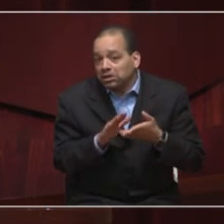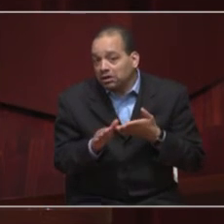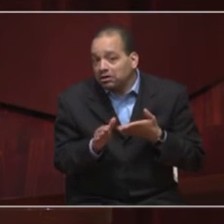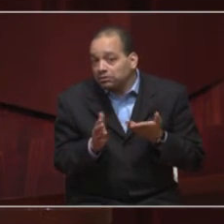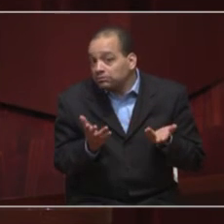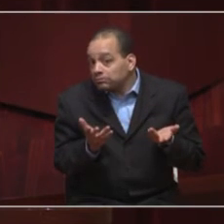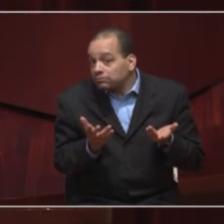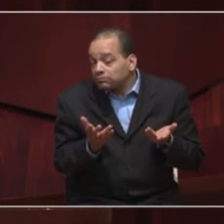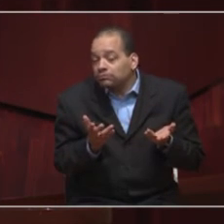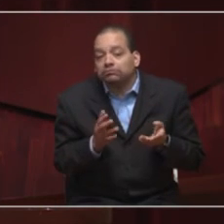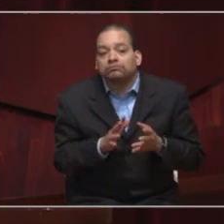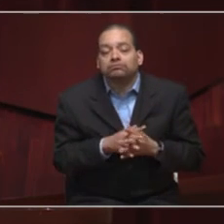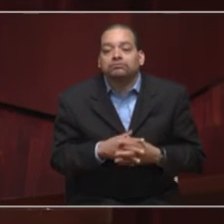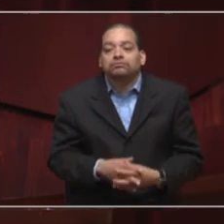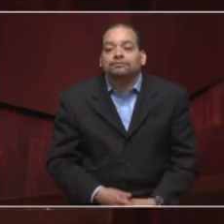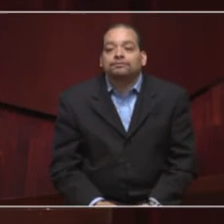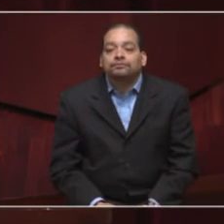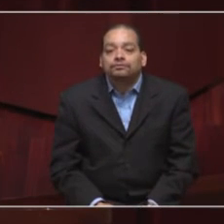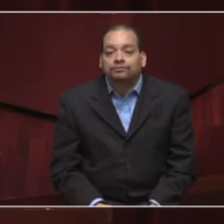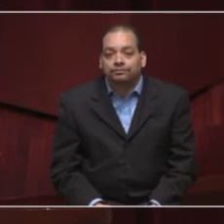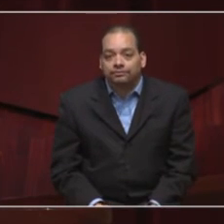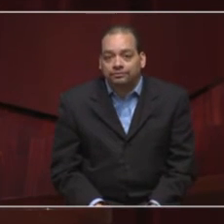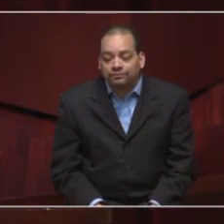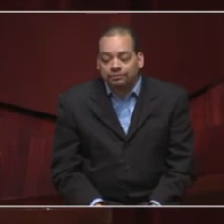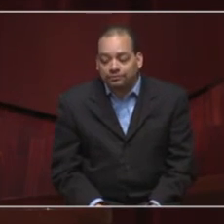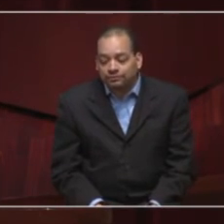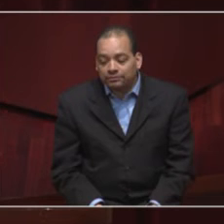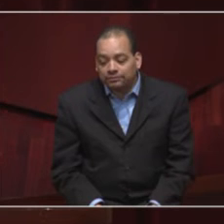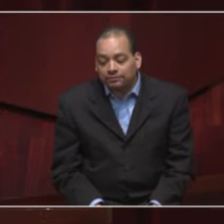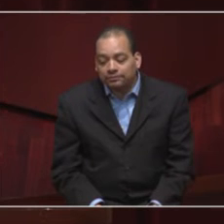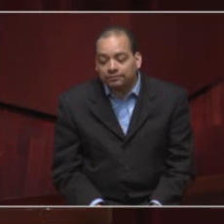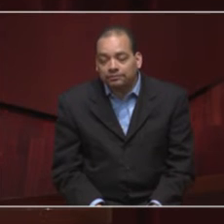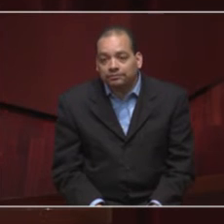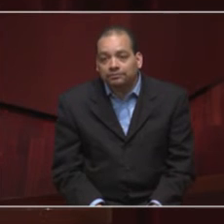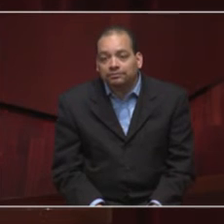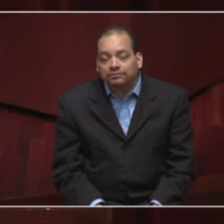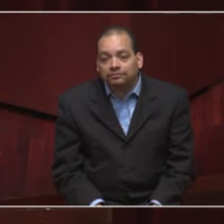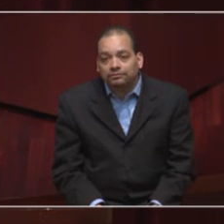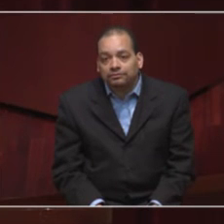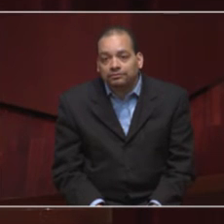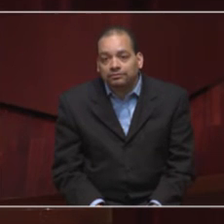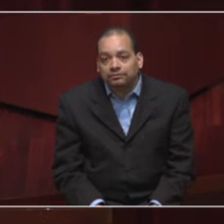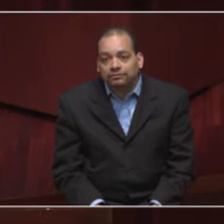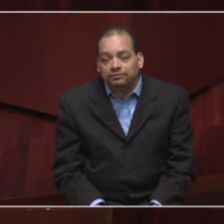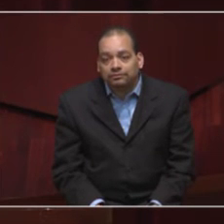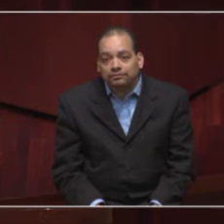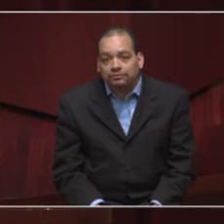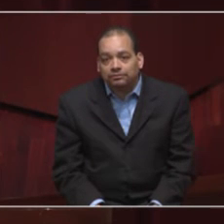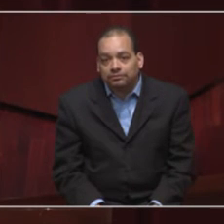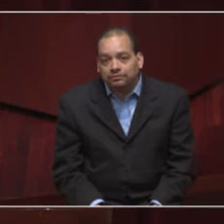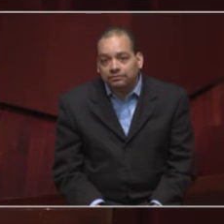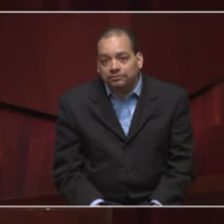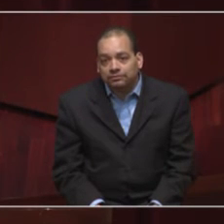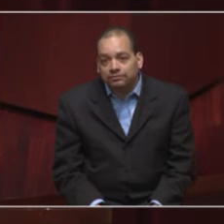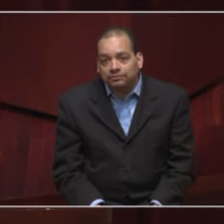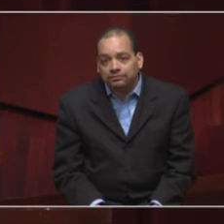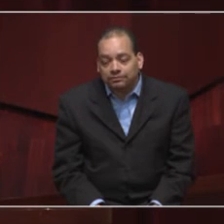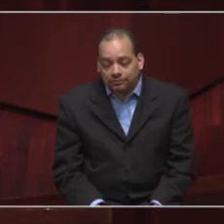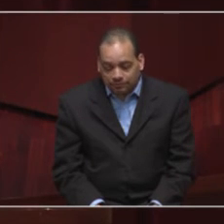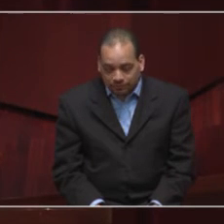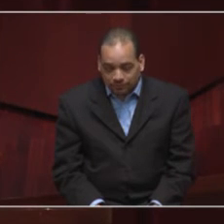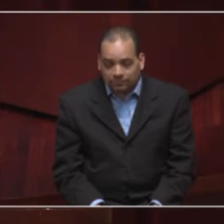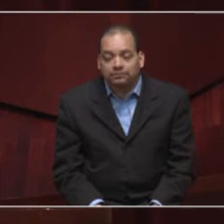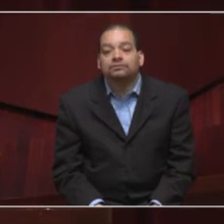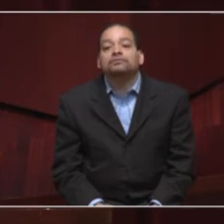you to consider as you think about deploying the new version of ARCIS. Certainly